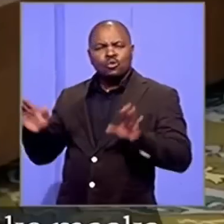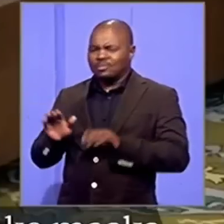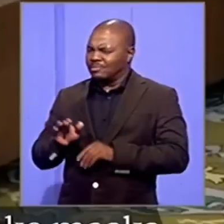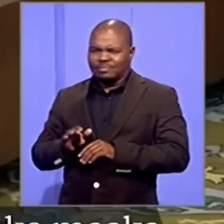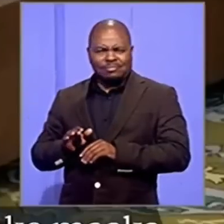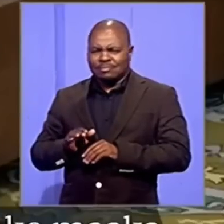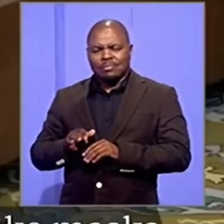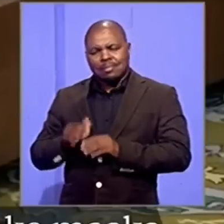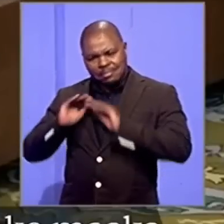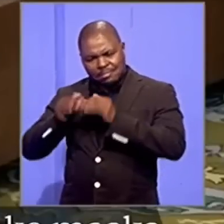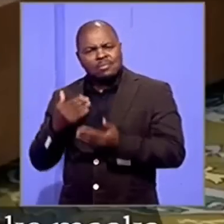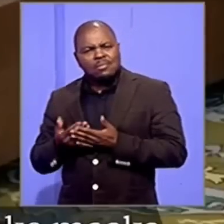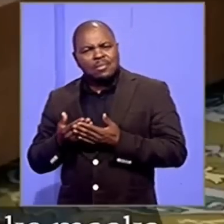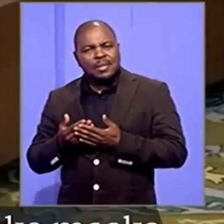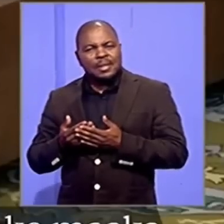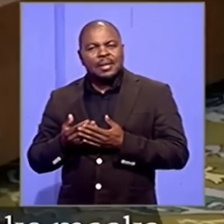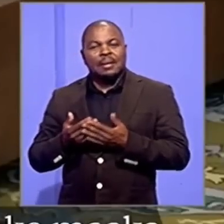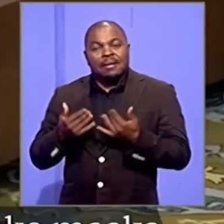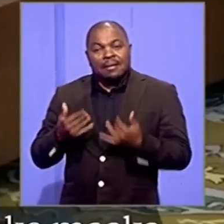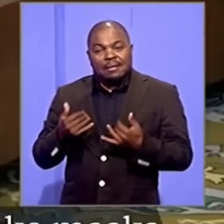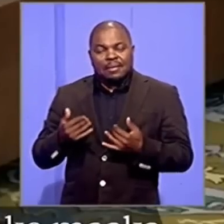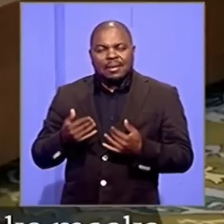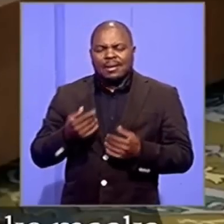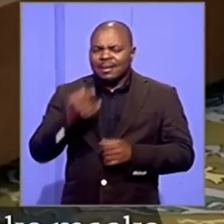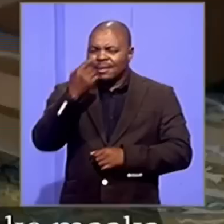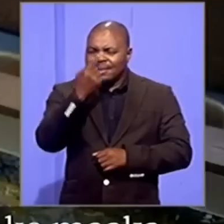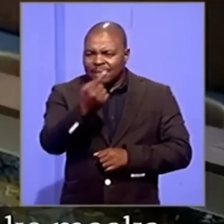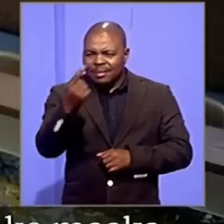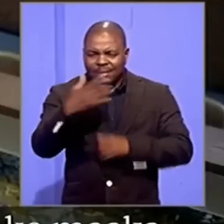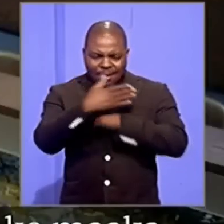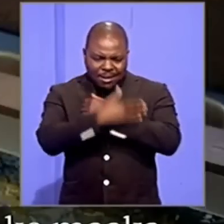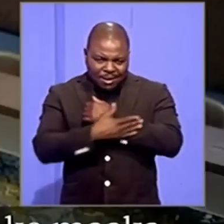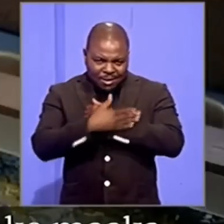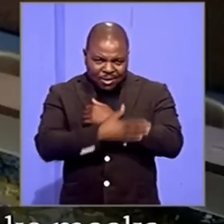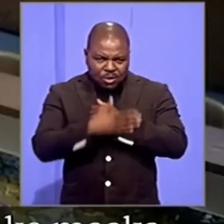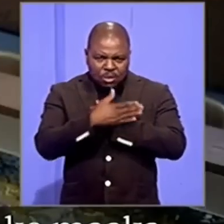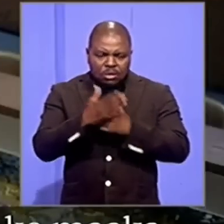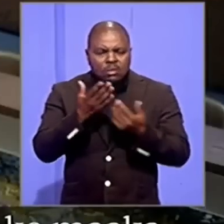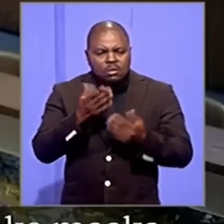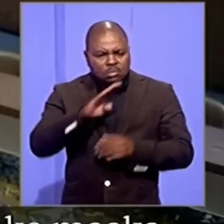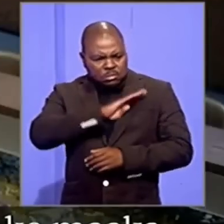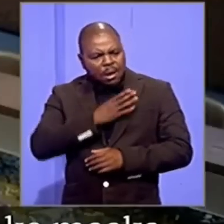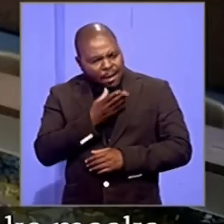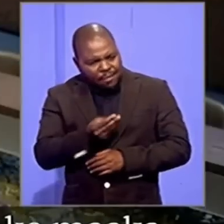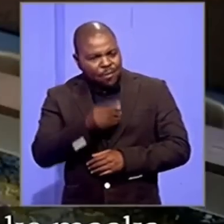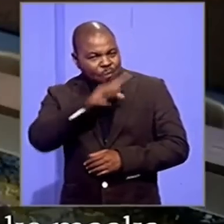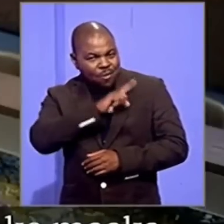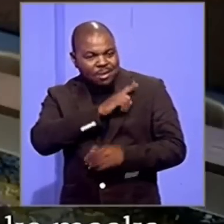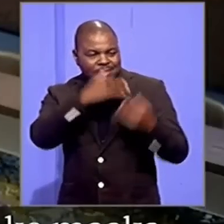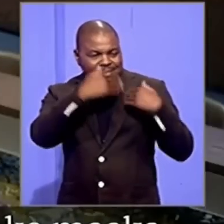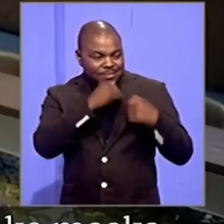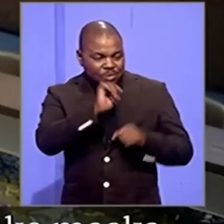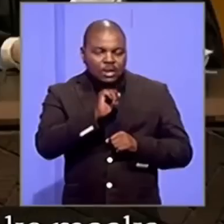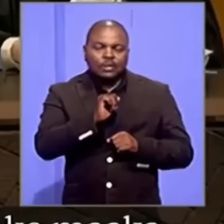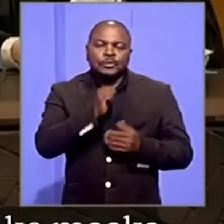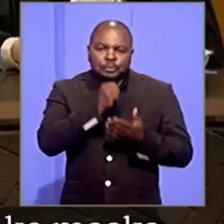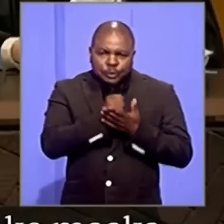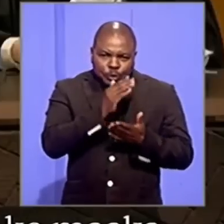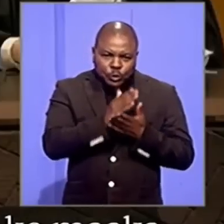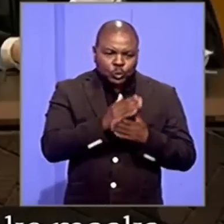ba Israel tsena tsohle naha enngwe le enngwe ke kang ho e nang le sesole boikarabelo ba yona ke go